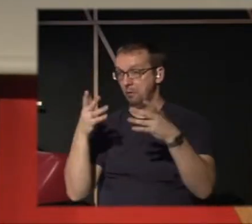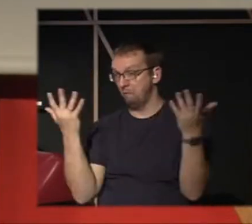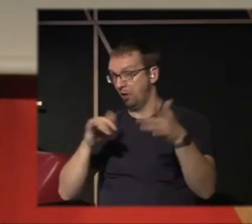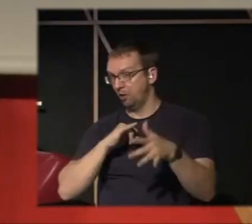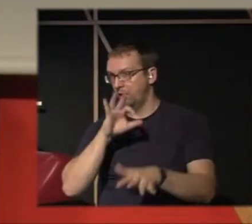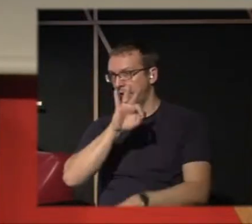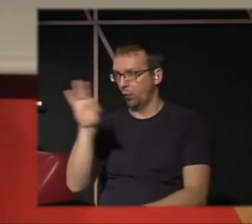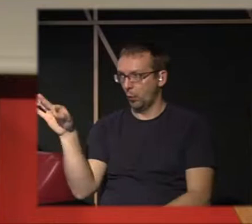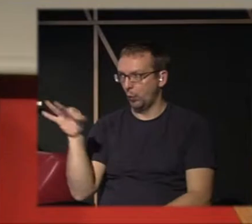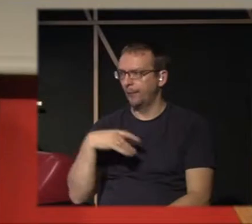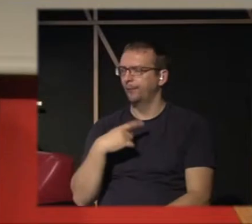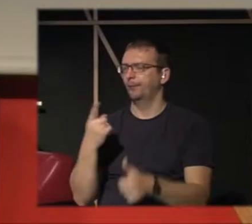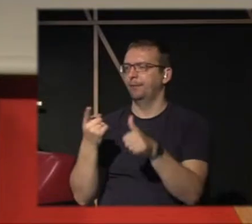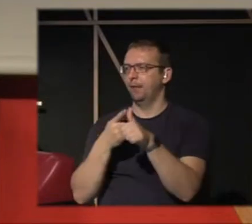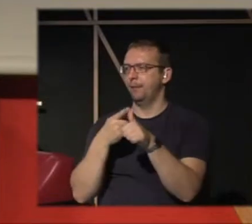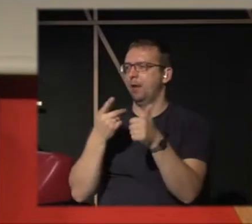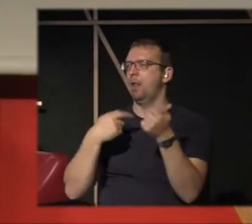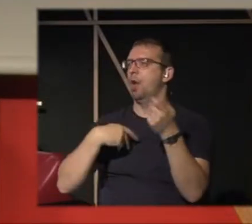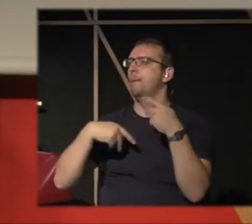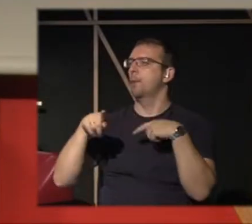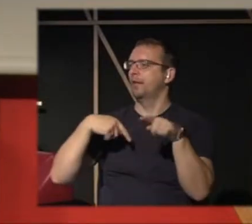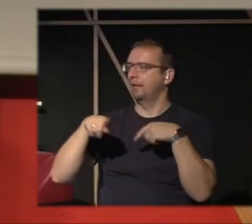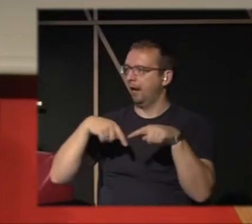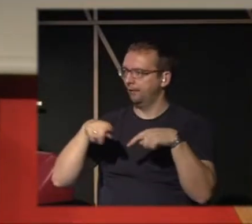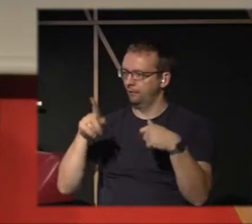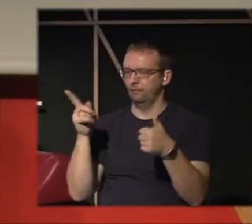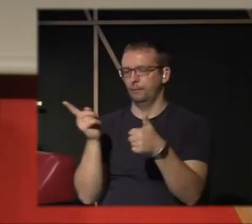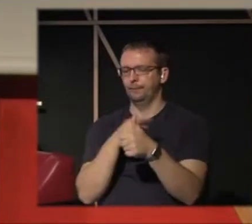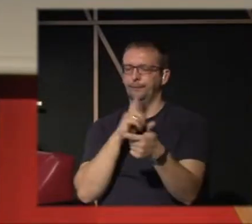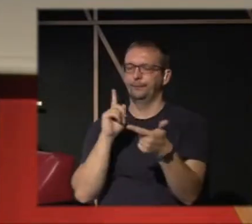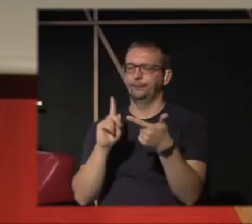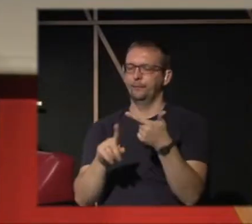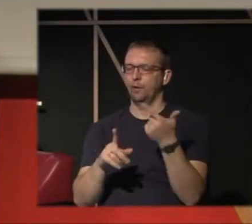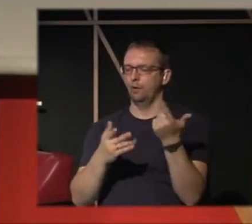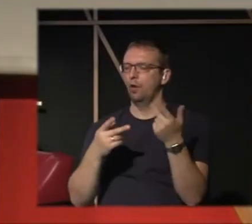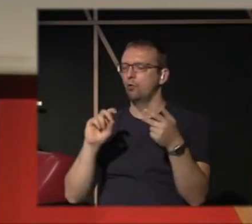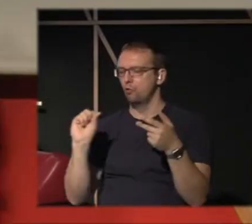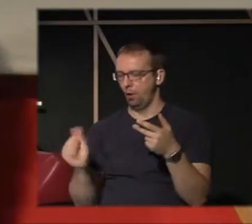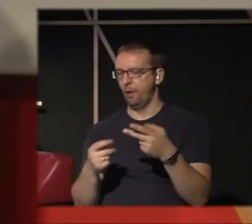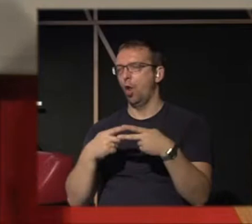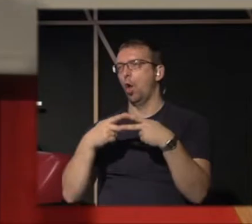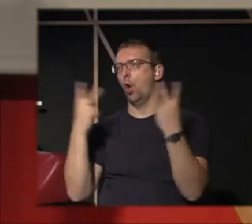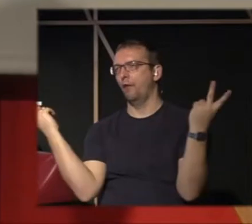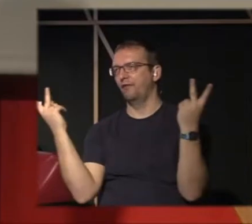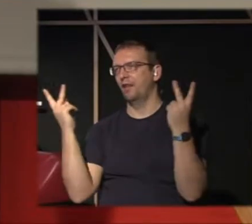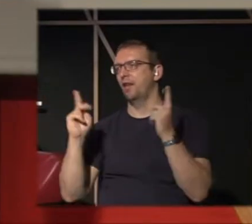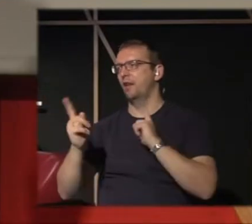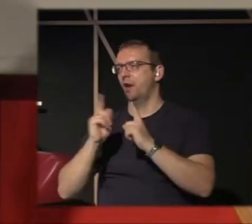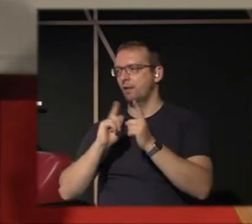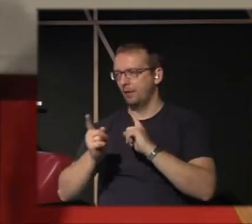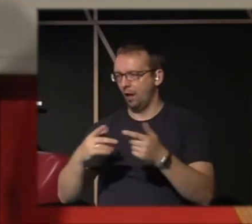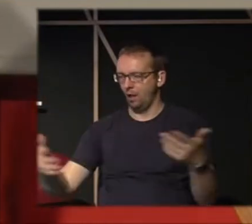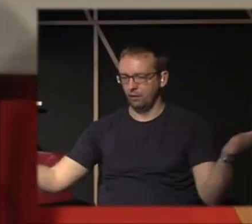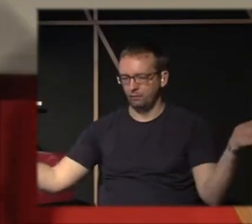aspect, then the public transport as mentioned, and accessibility. So this is our mobility team who